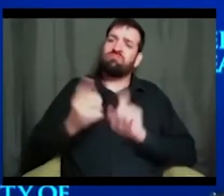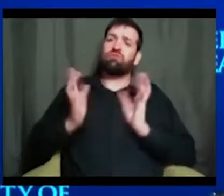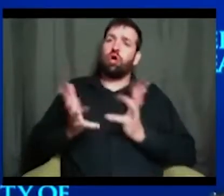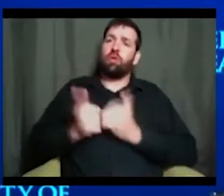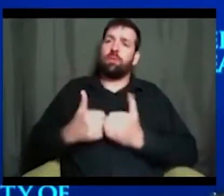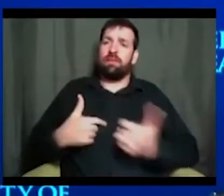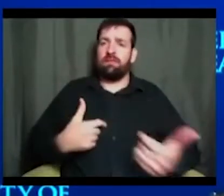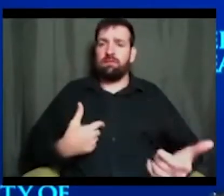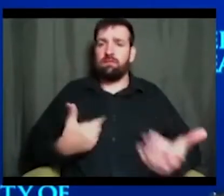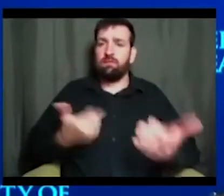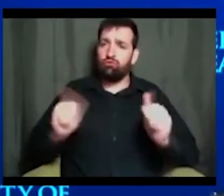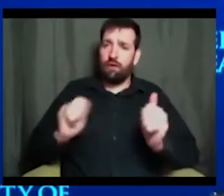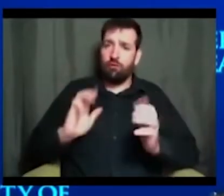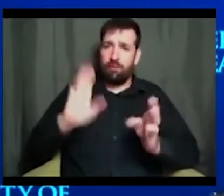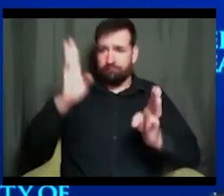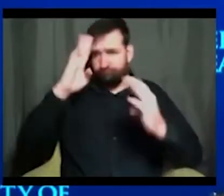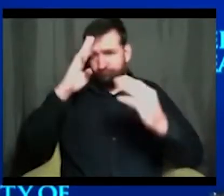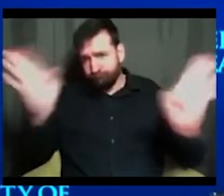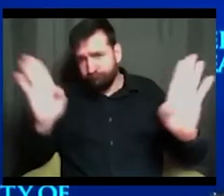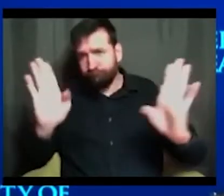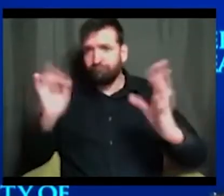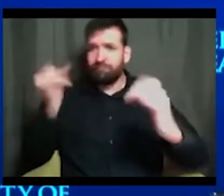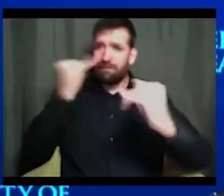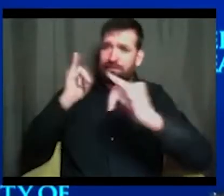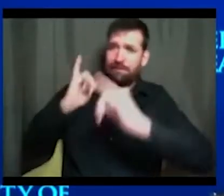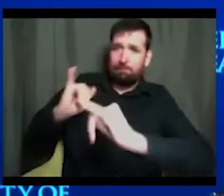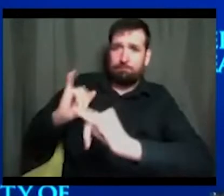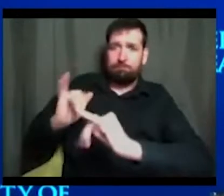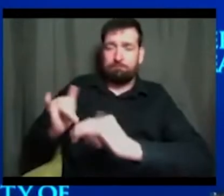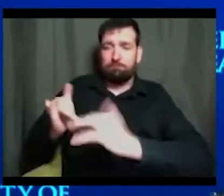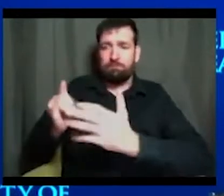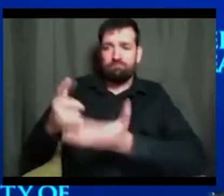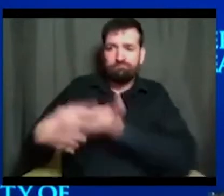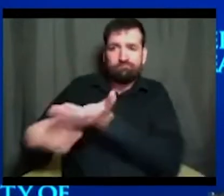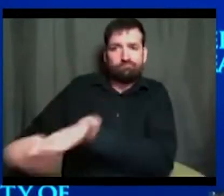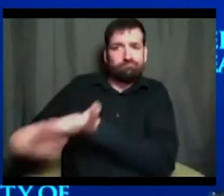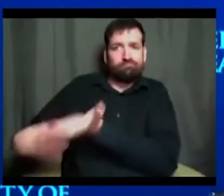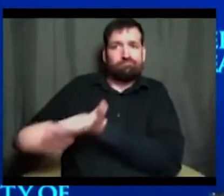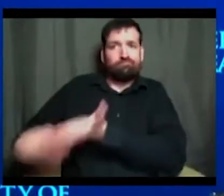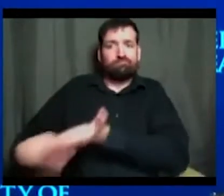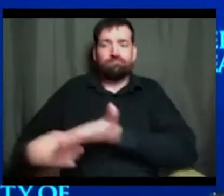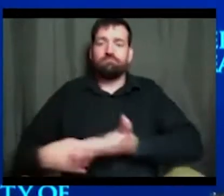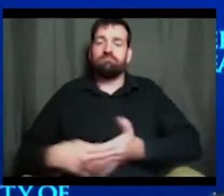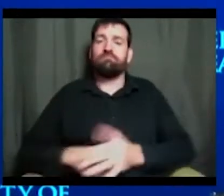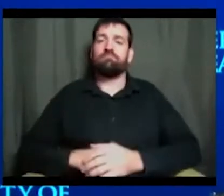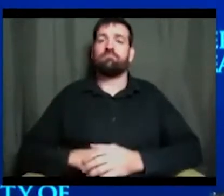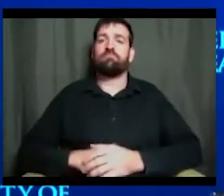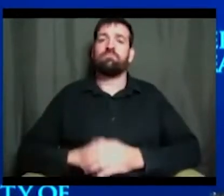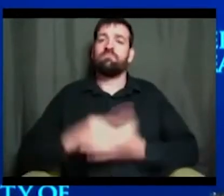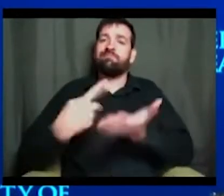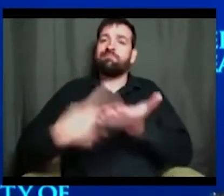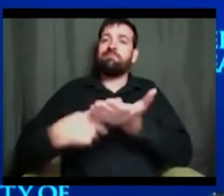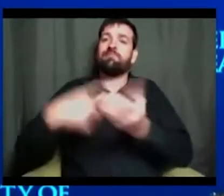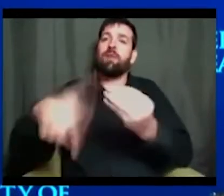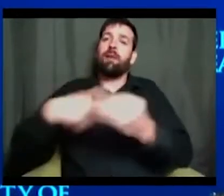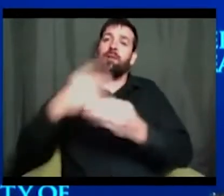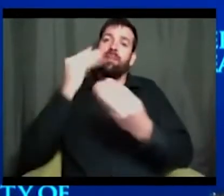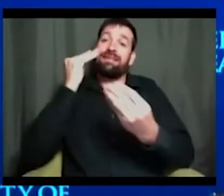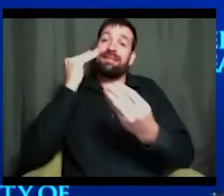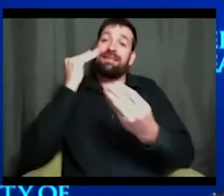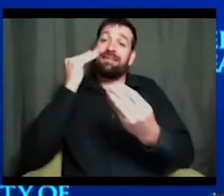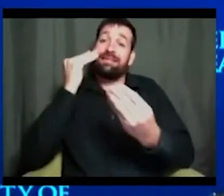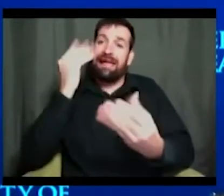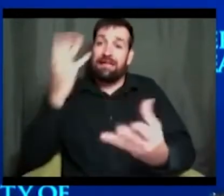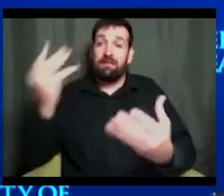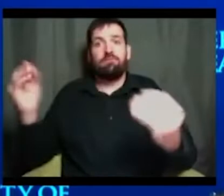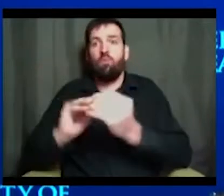be open-minded if you'll be open-minded, and Absolutely. let's keep having conversations about the data, because we get more data every day